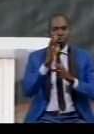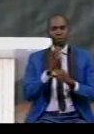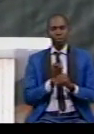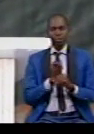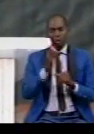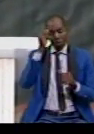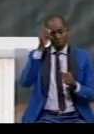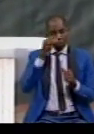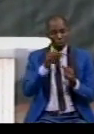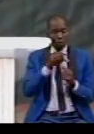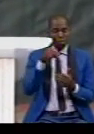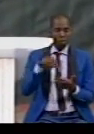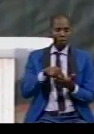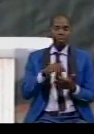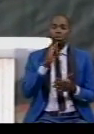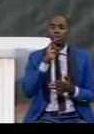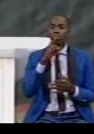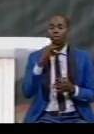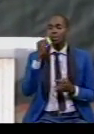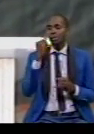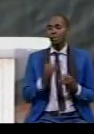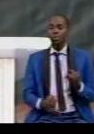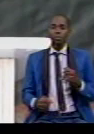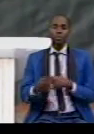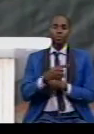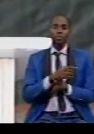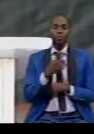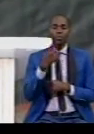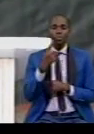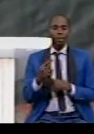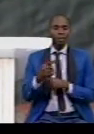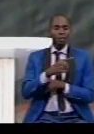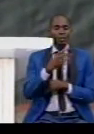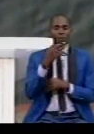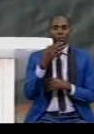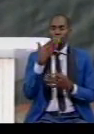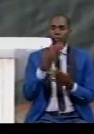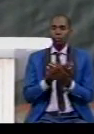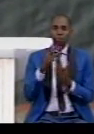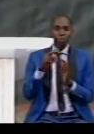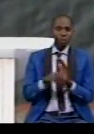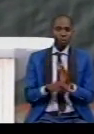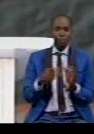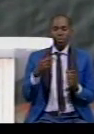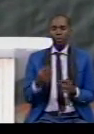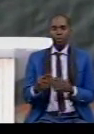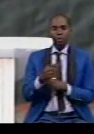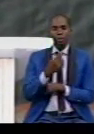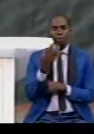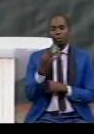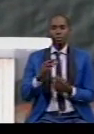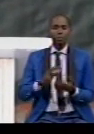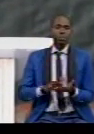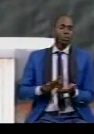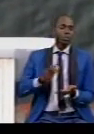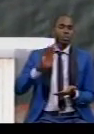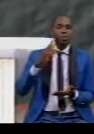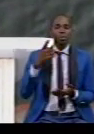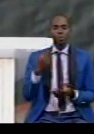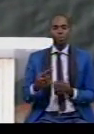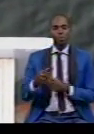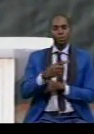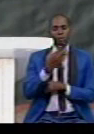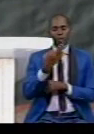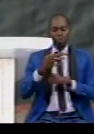that authority. Sense that authority. The day of glory. Acknowledge that